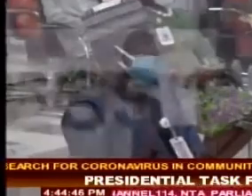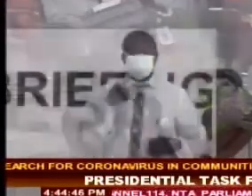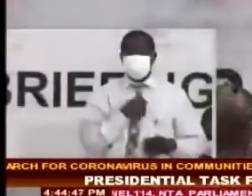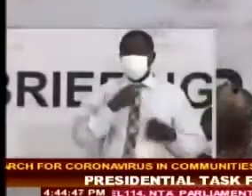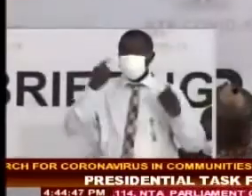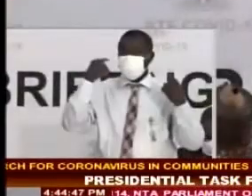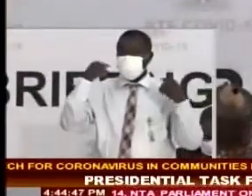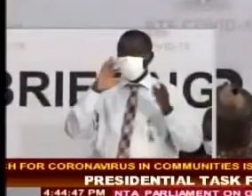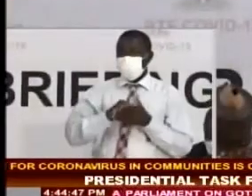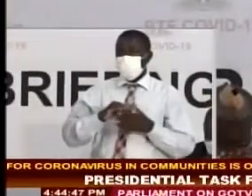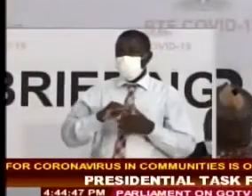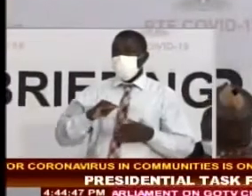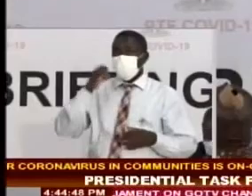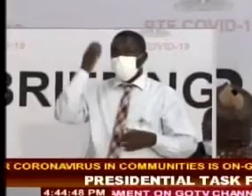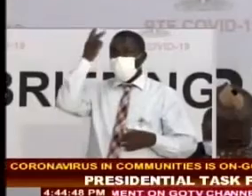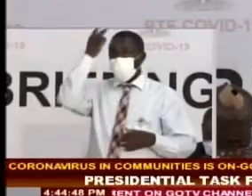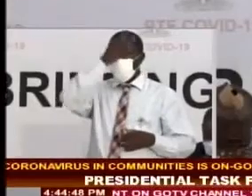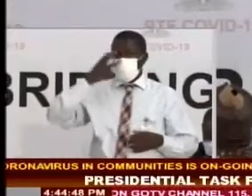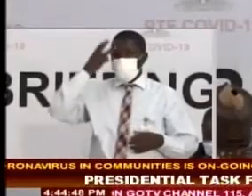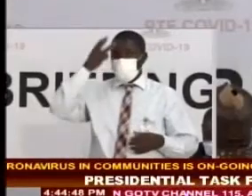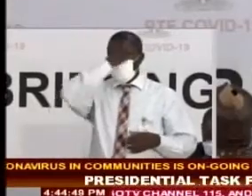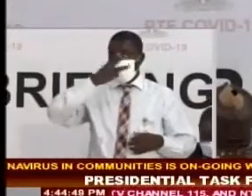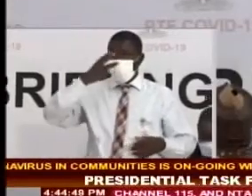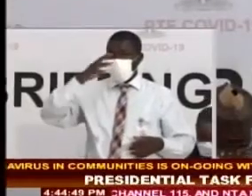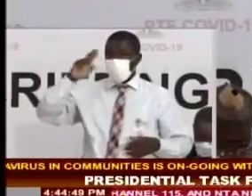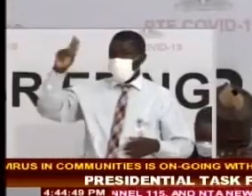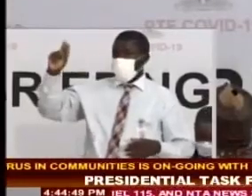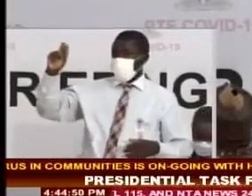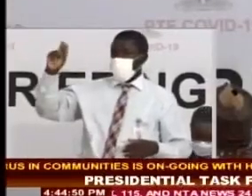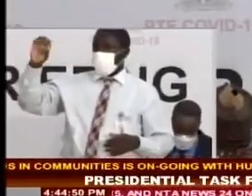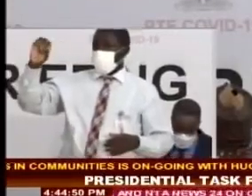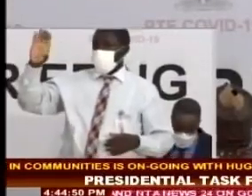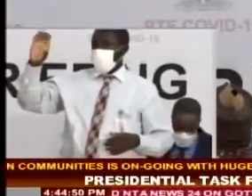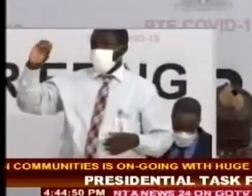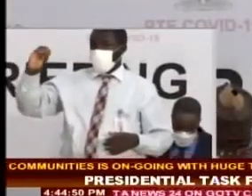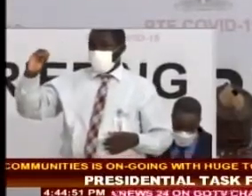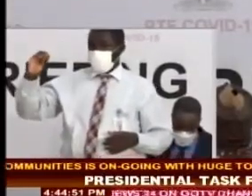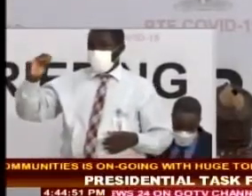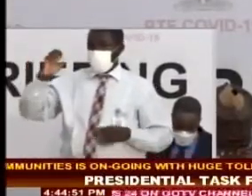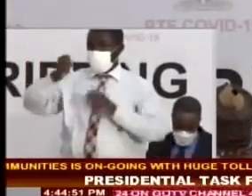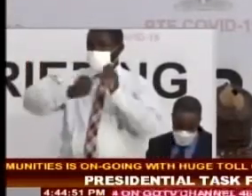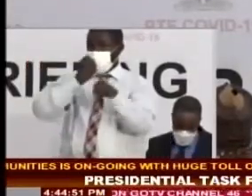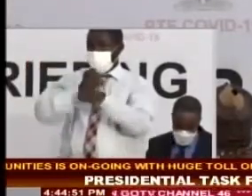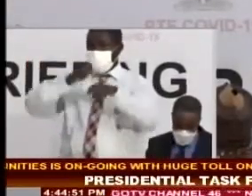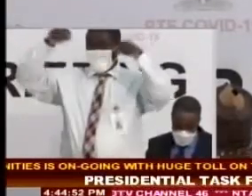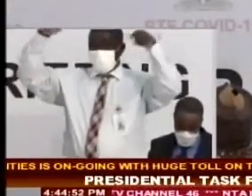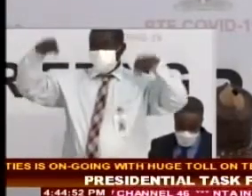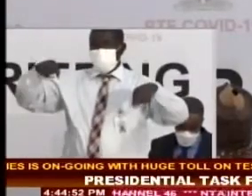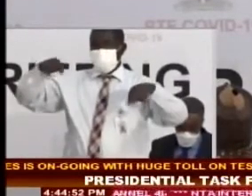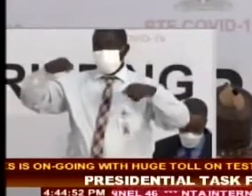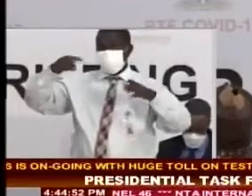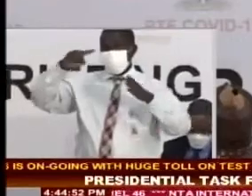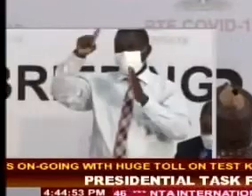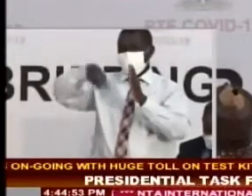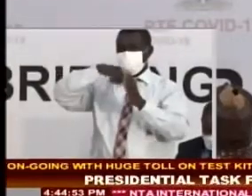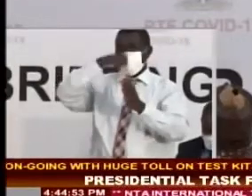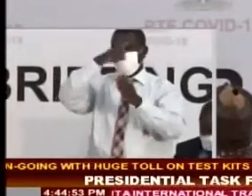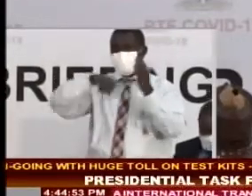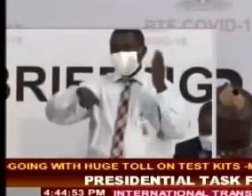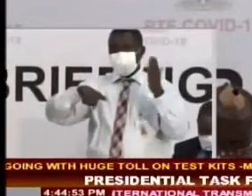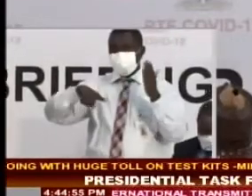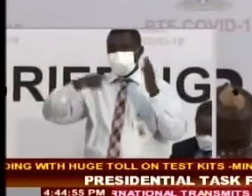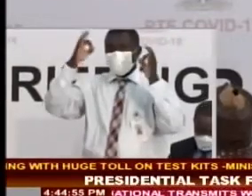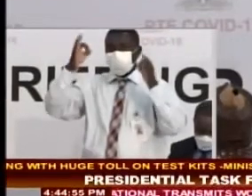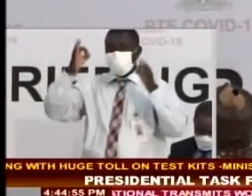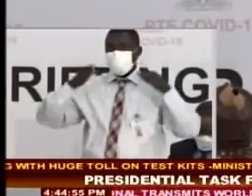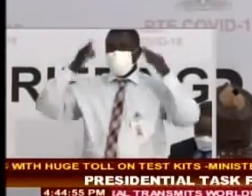WAEC and NECO for the year has been postponed. This postponement is indefinite at the